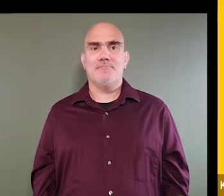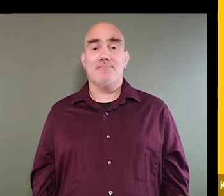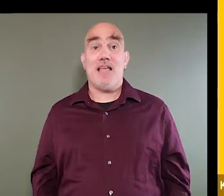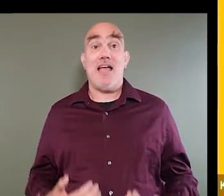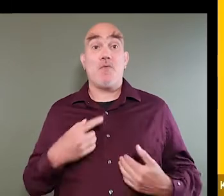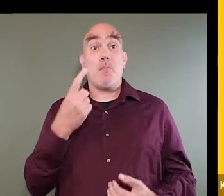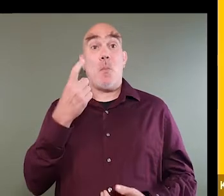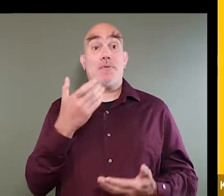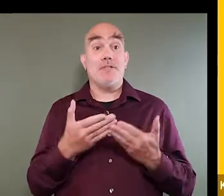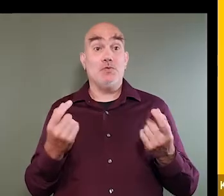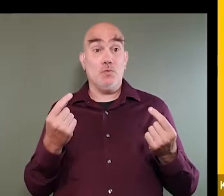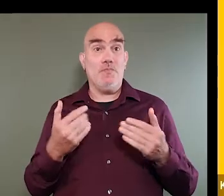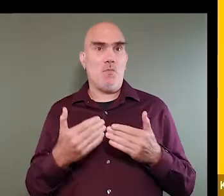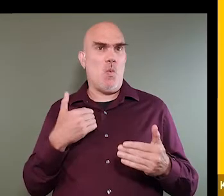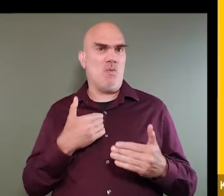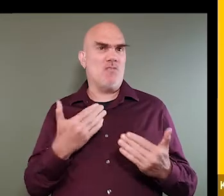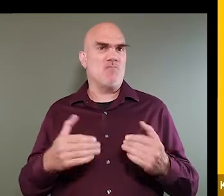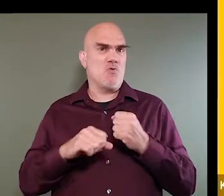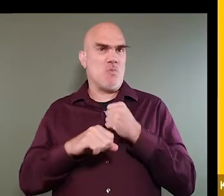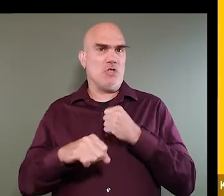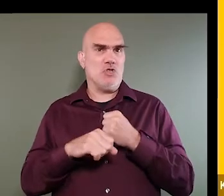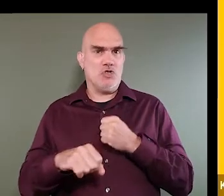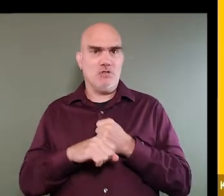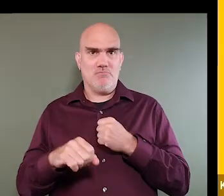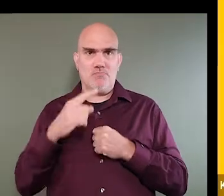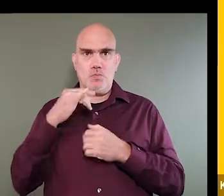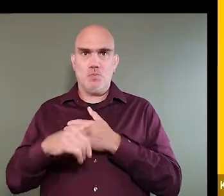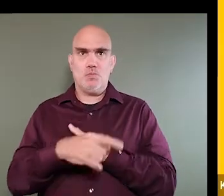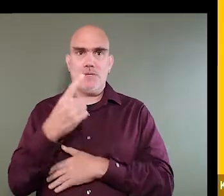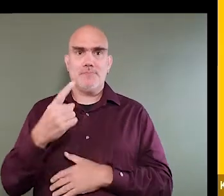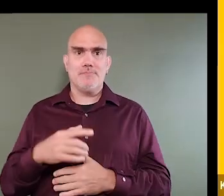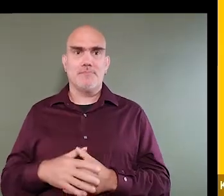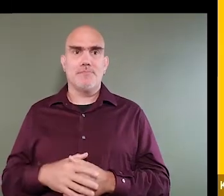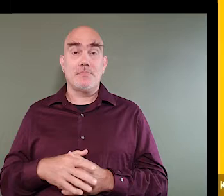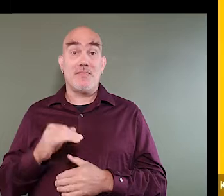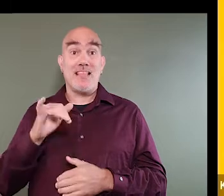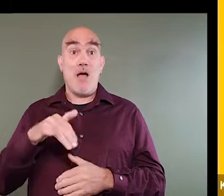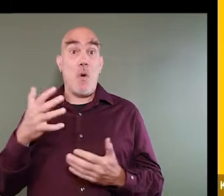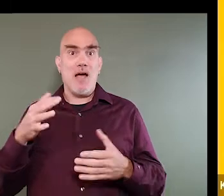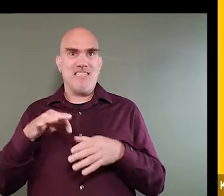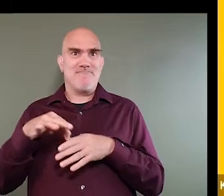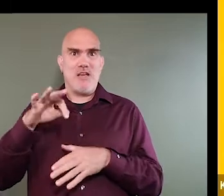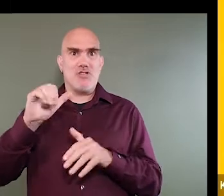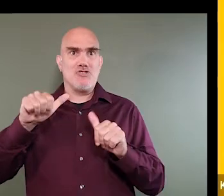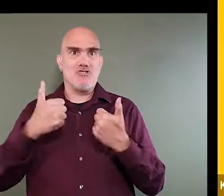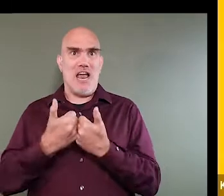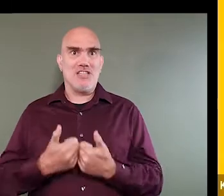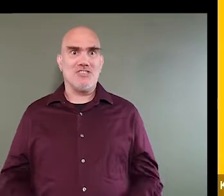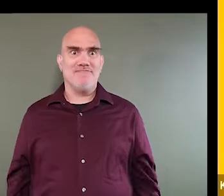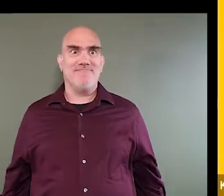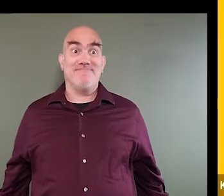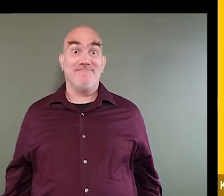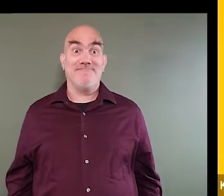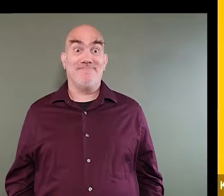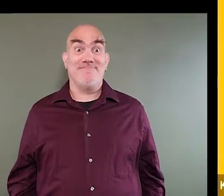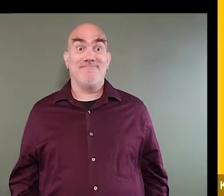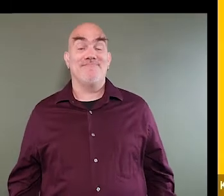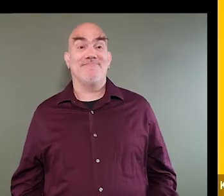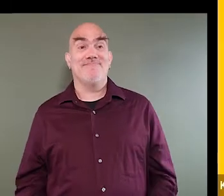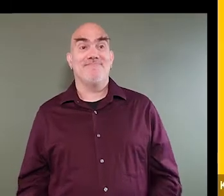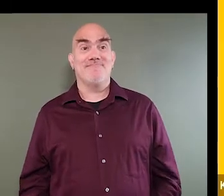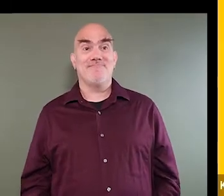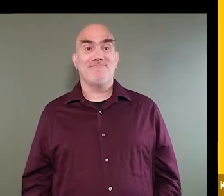We got one more thing to do before we get to our stretches today, and that is our spirit challenge.